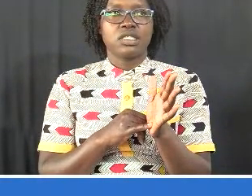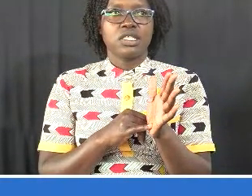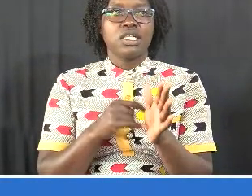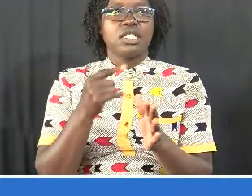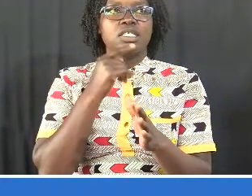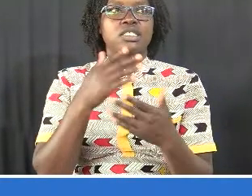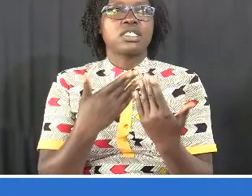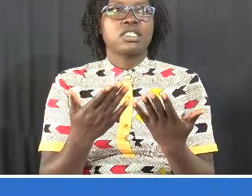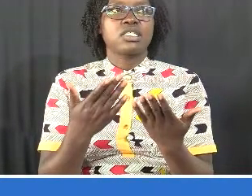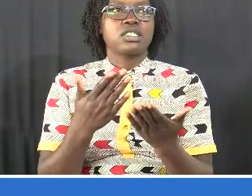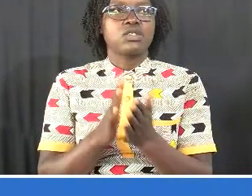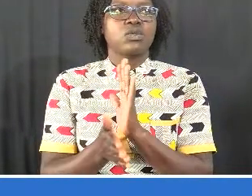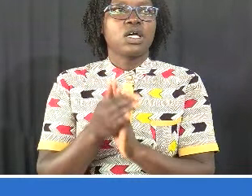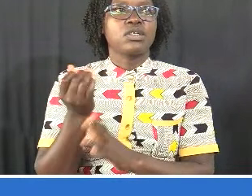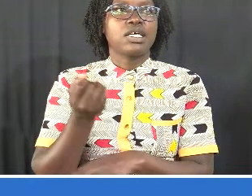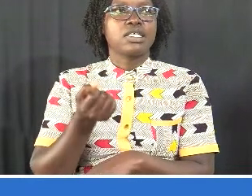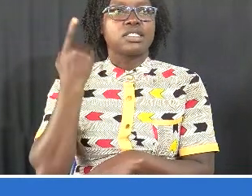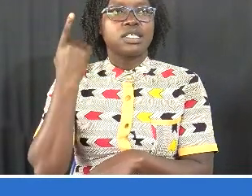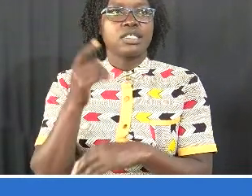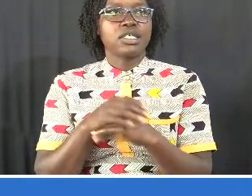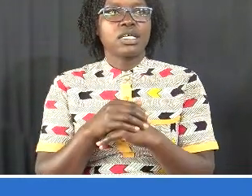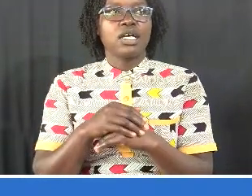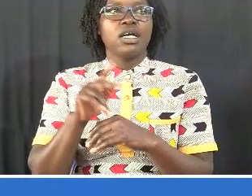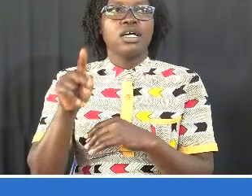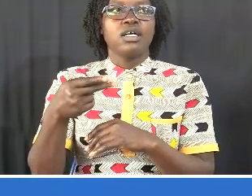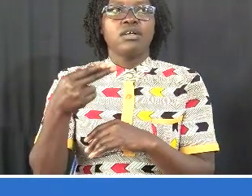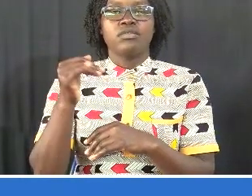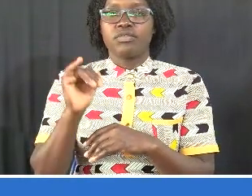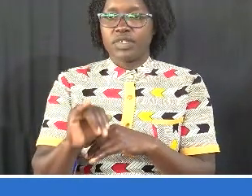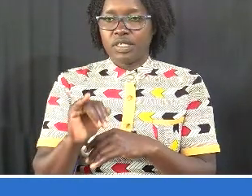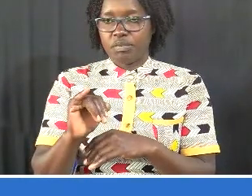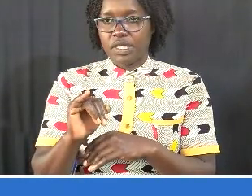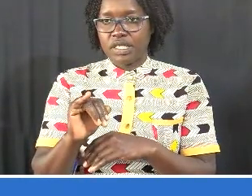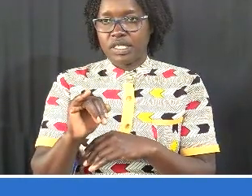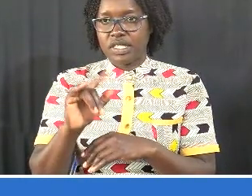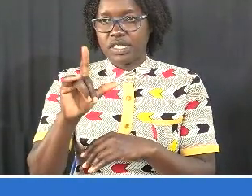saying things he doesn't understand. Philippians 3 verse 1 says,